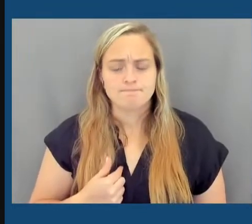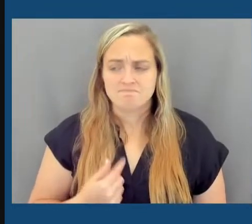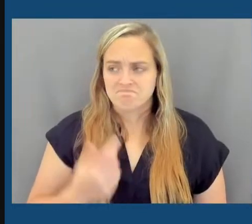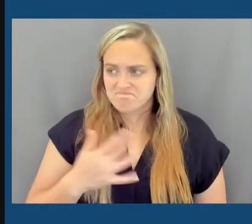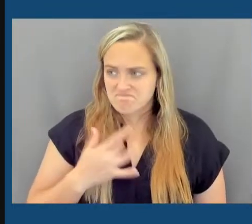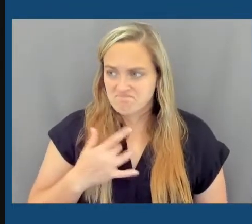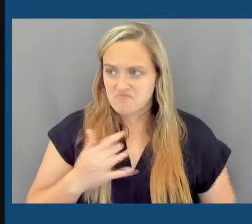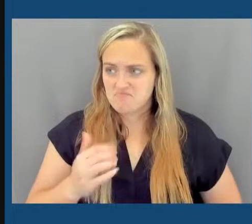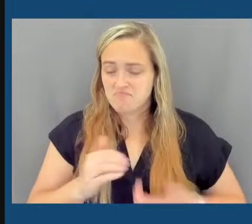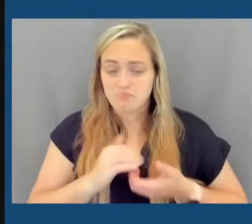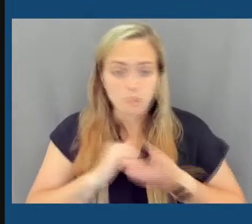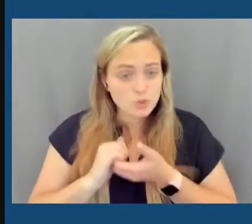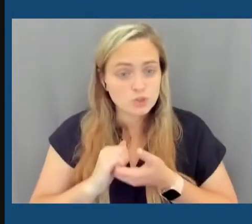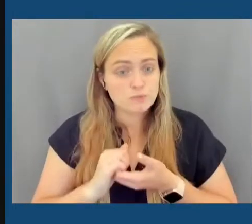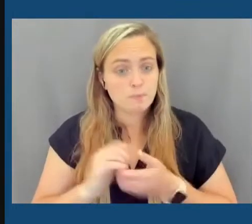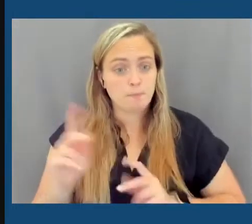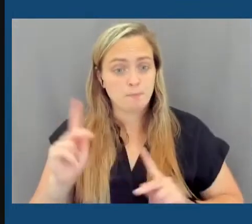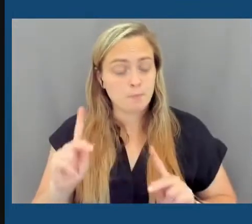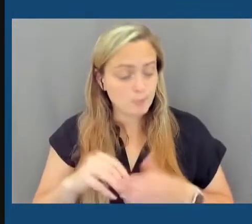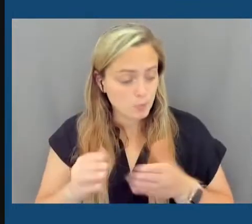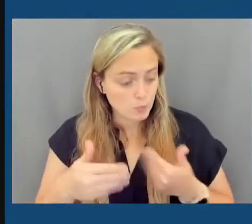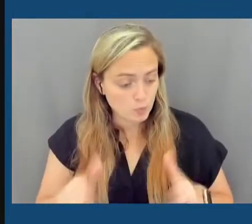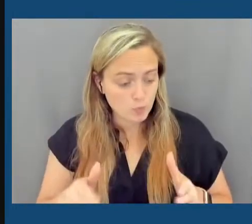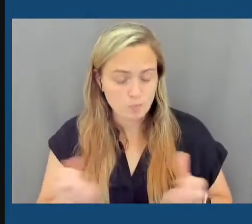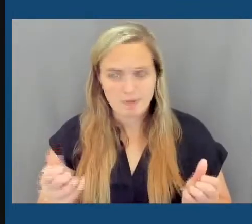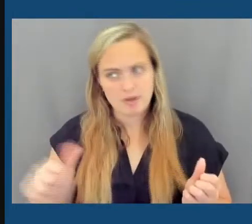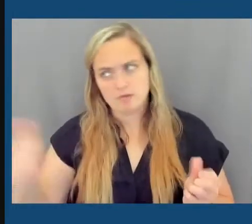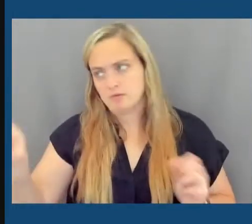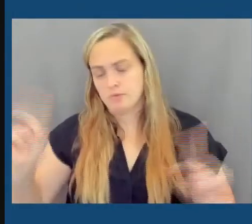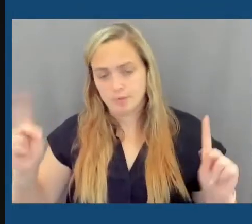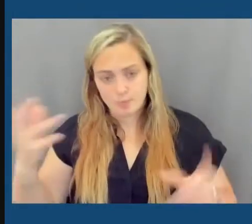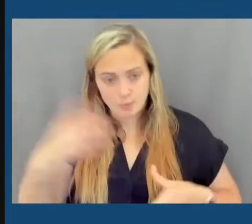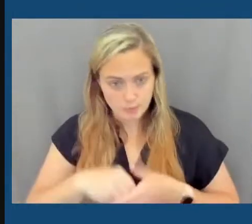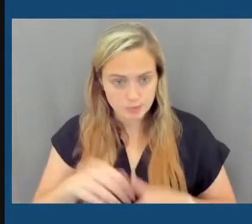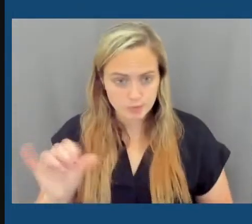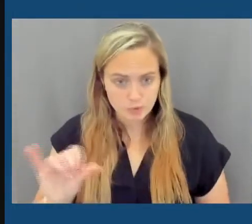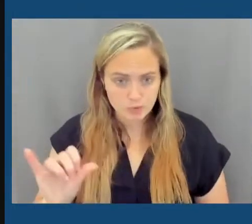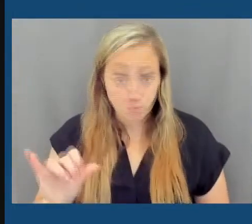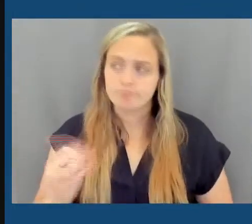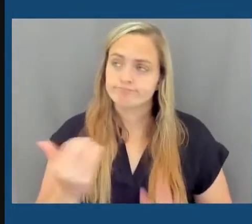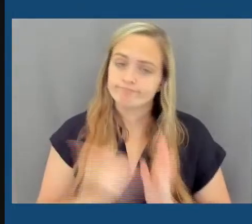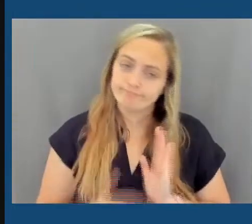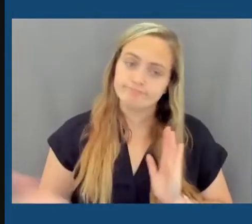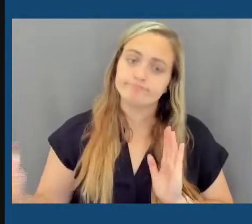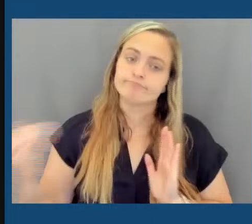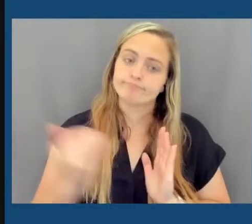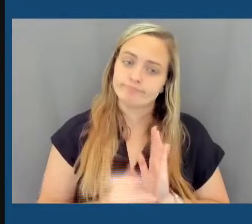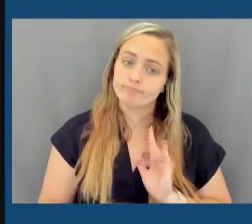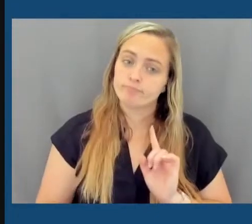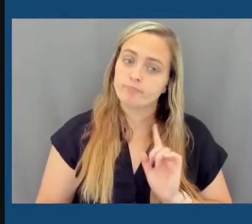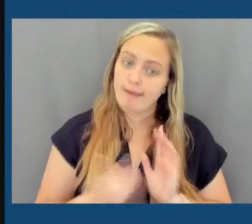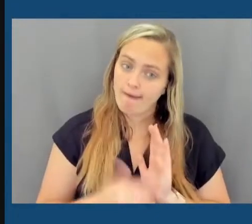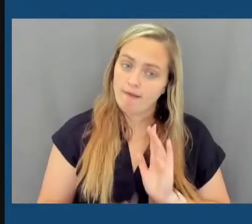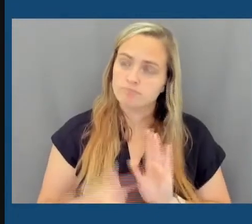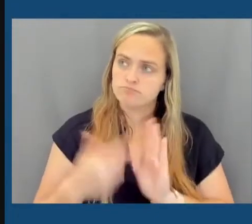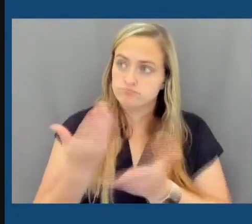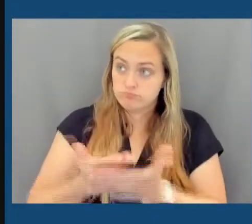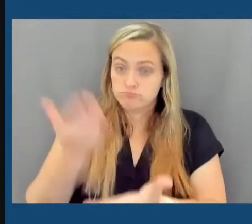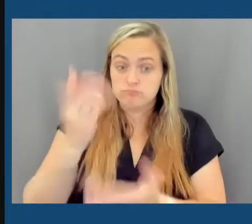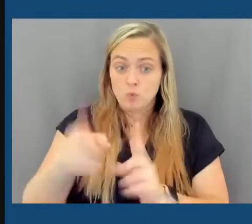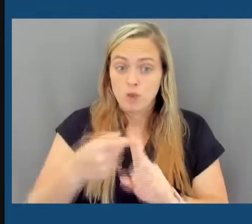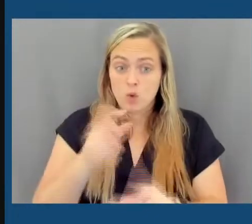partnerships, in the people in this room and many outside of this room that have shown time and time again that when we work together, we